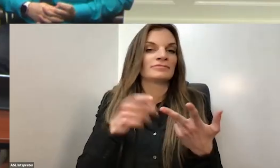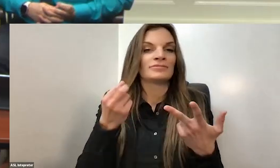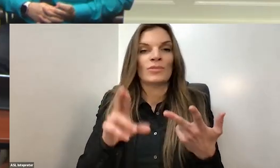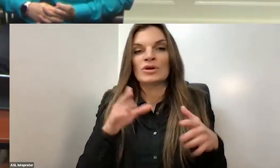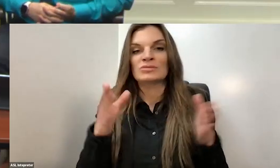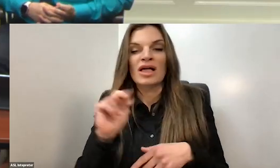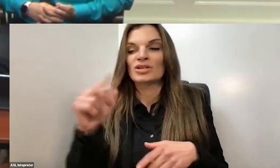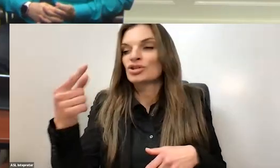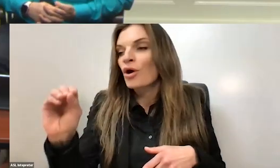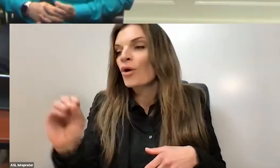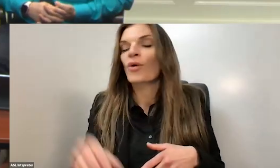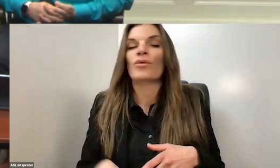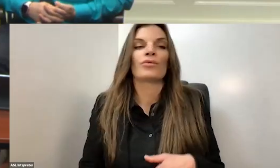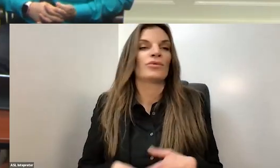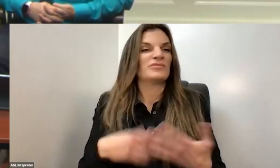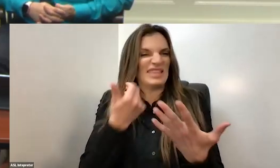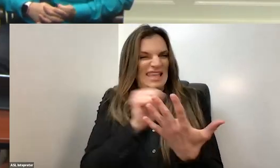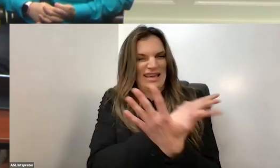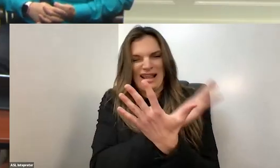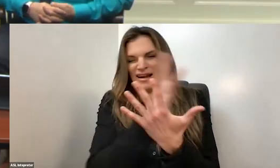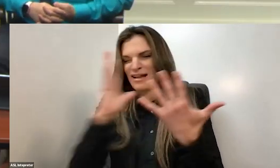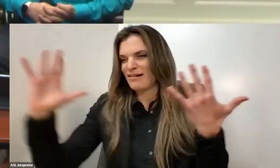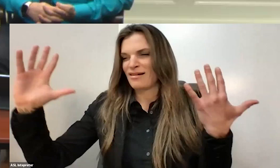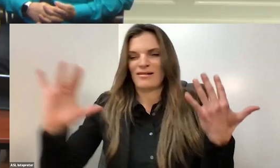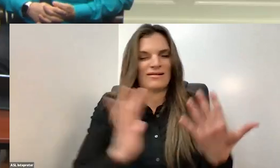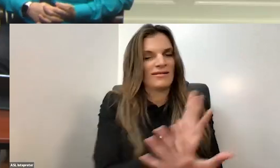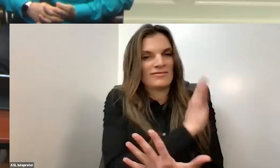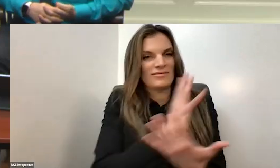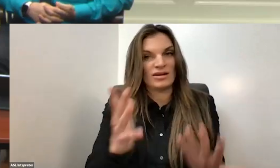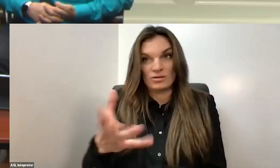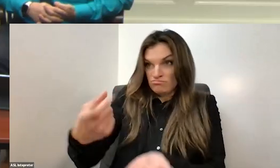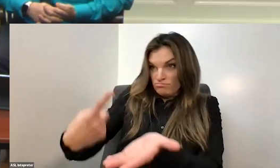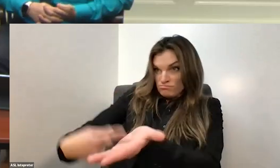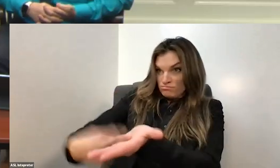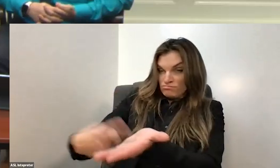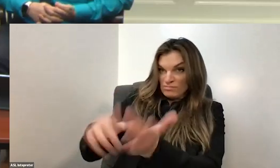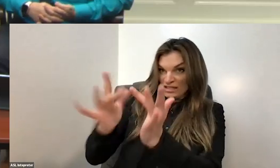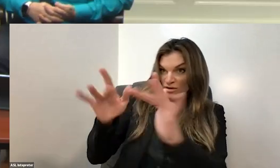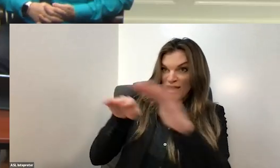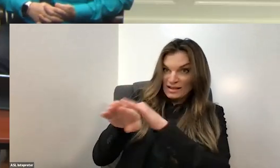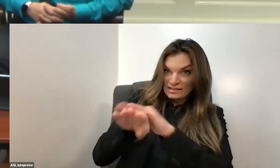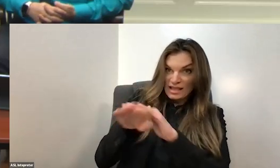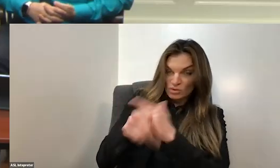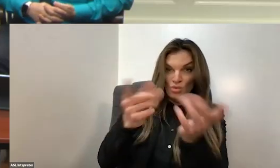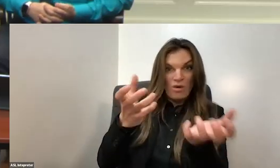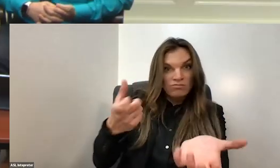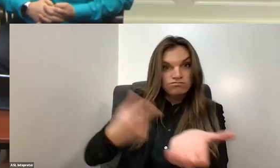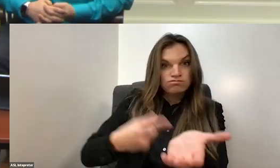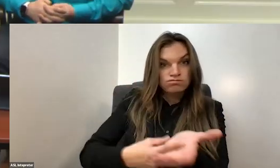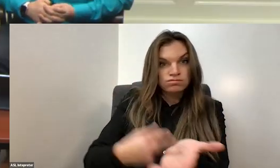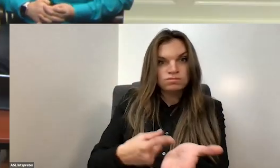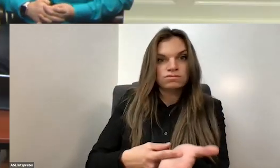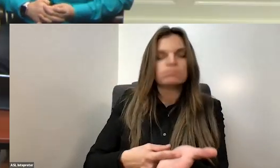NGO tucked away somewhere, they want to talk about digital access and inclusion and do it on or around the